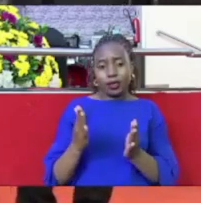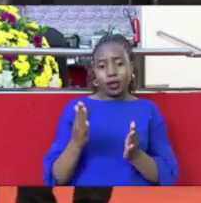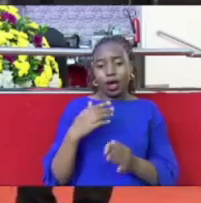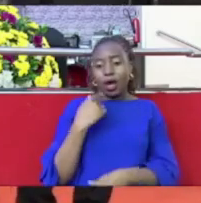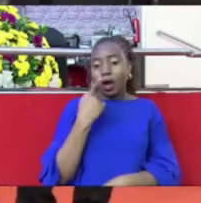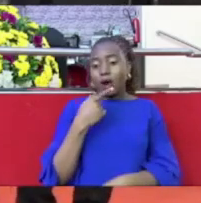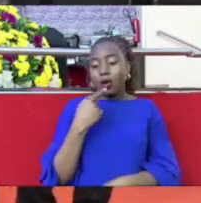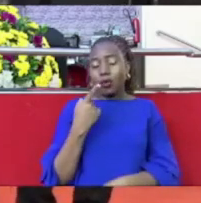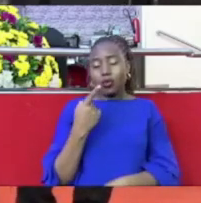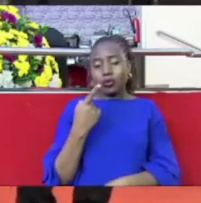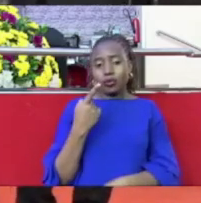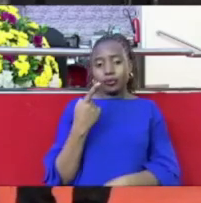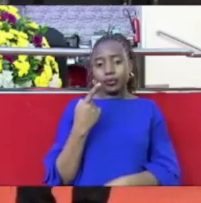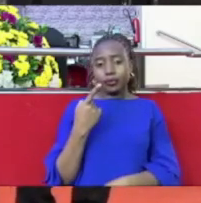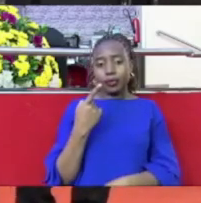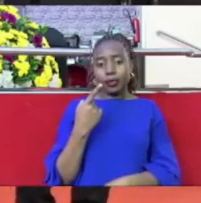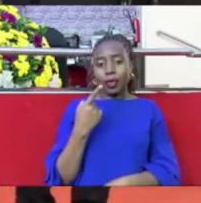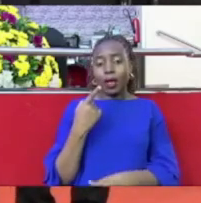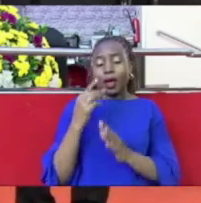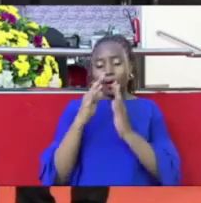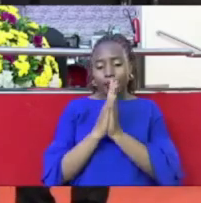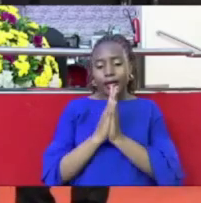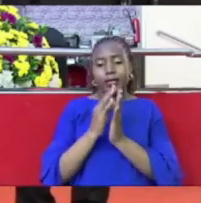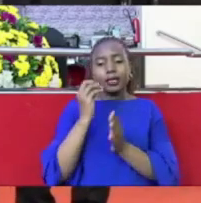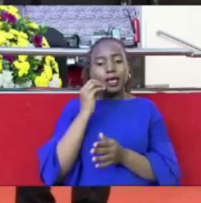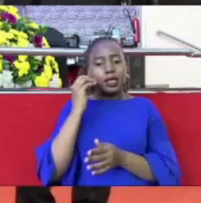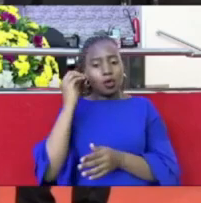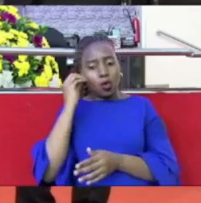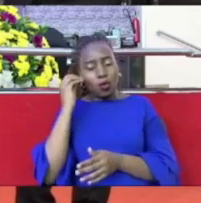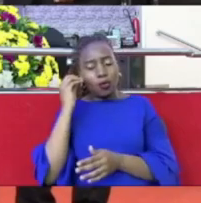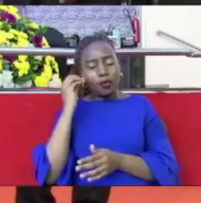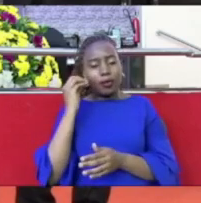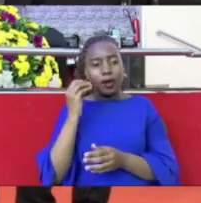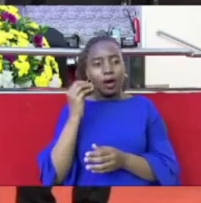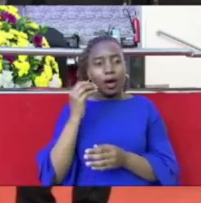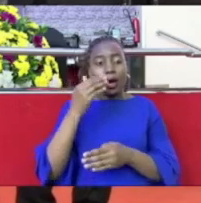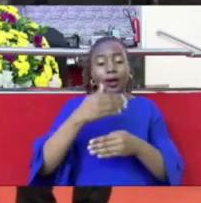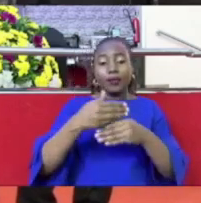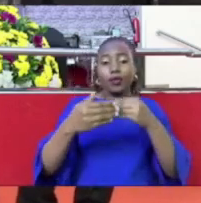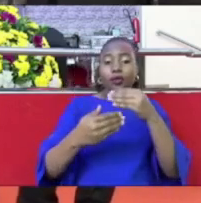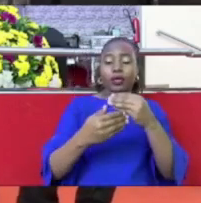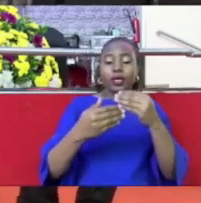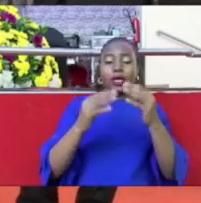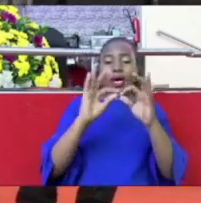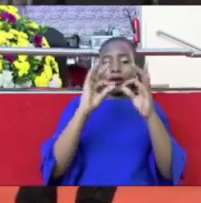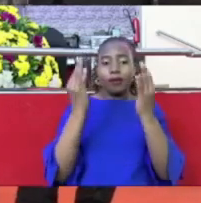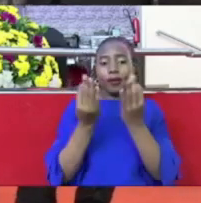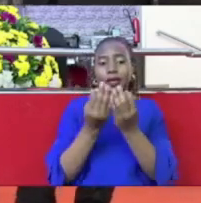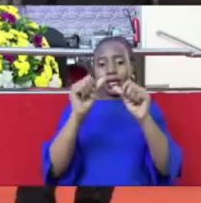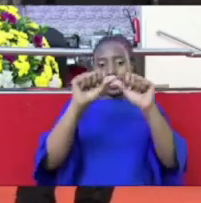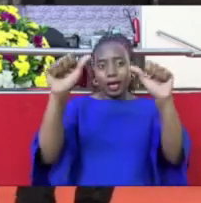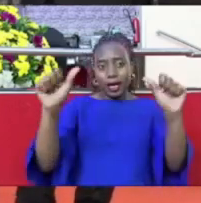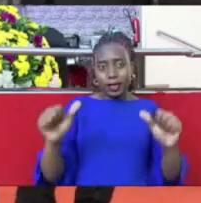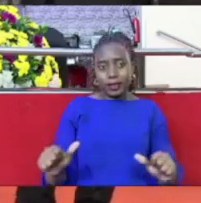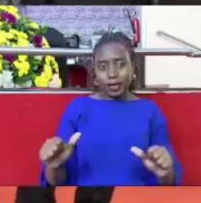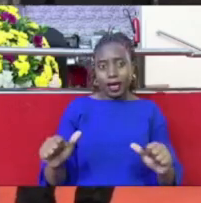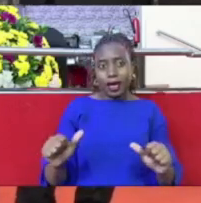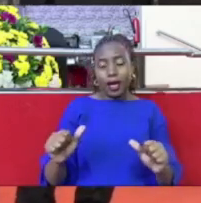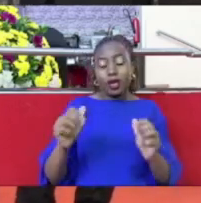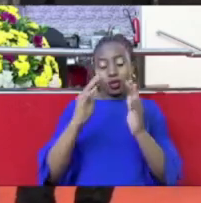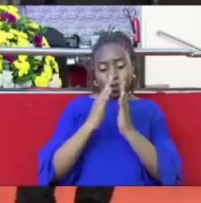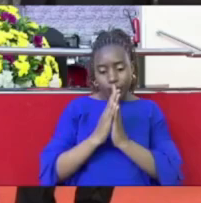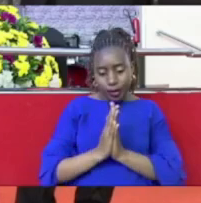home. Yule ambaye ni mwombozi nyumbani. Raising a family altar. Yule ambaye anainua madhabahu ya kifamilia. To pray until things